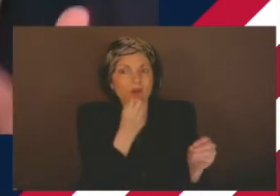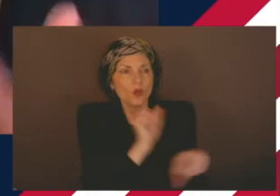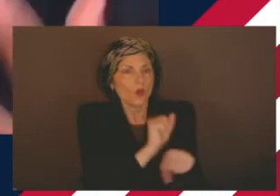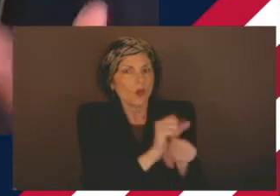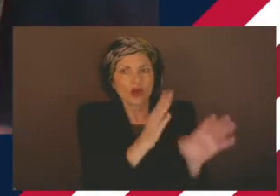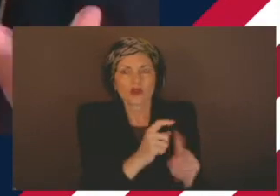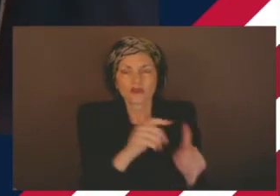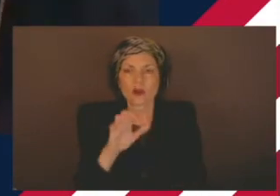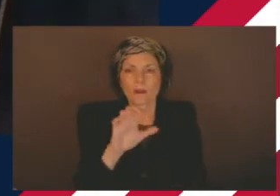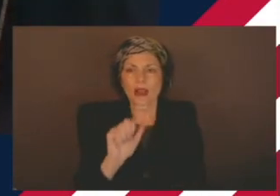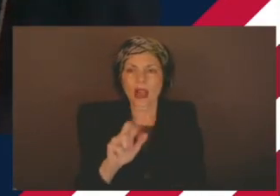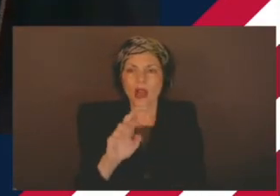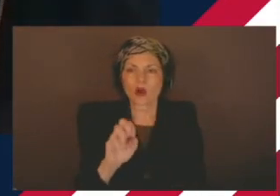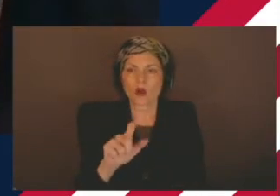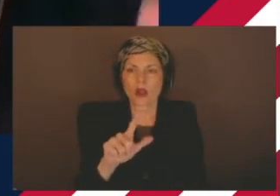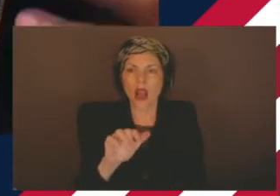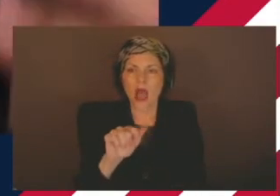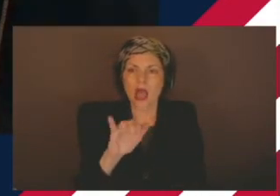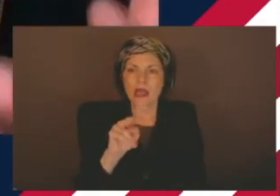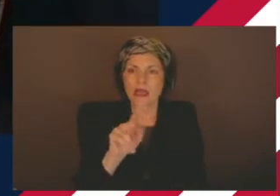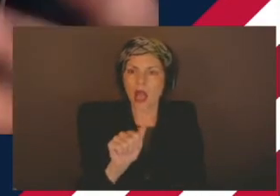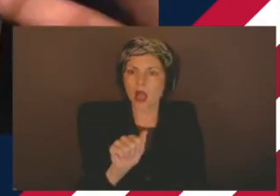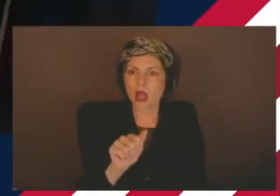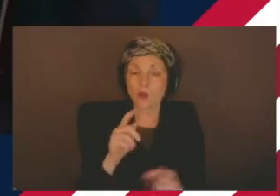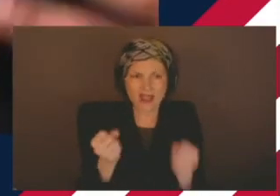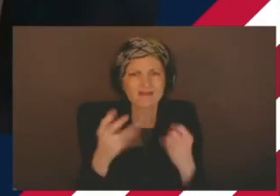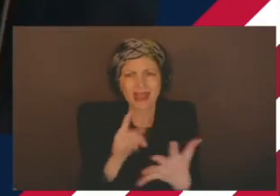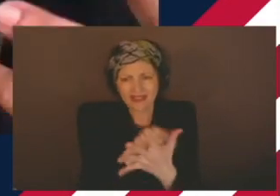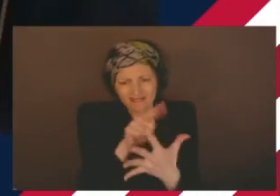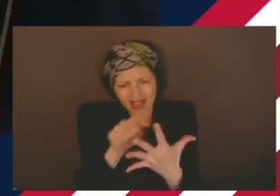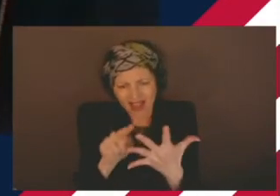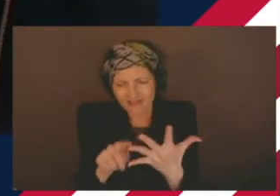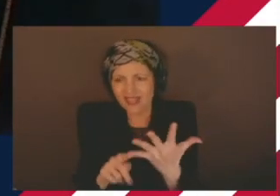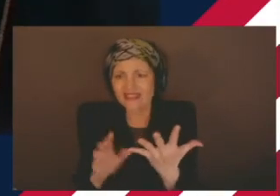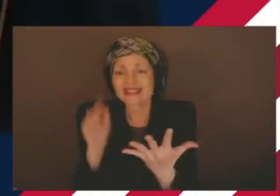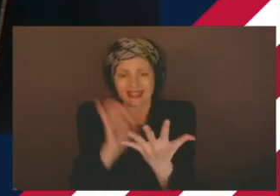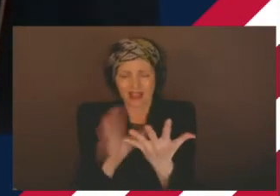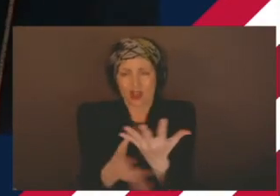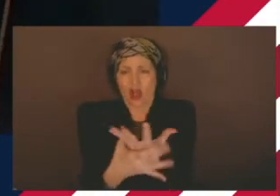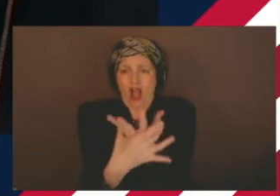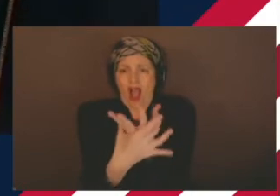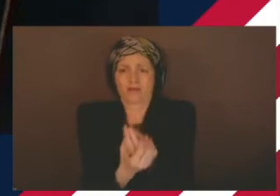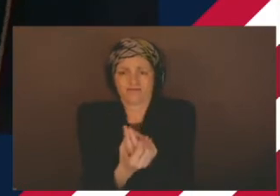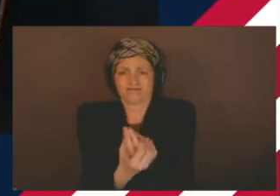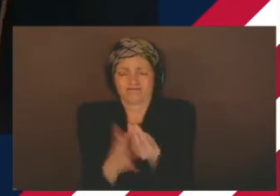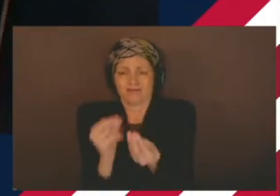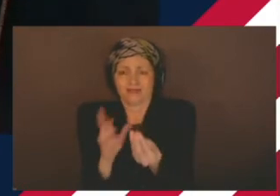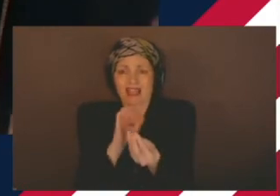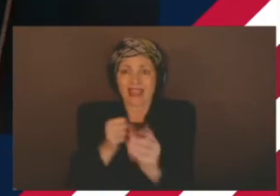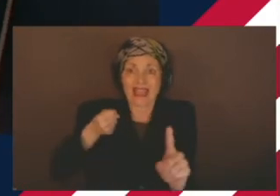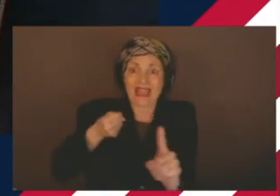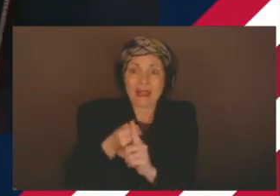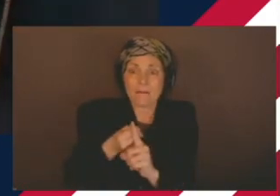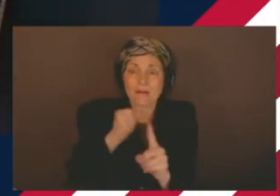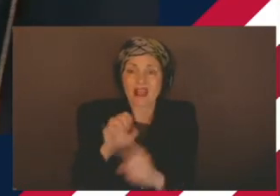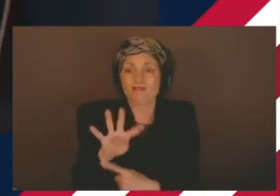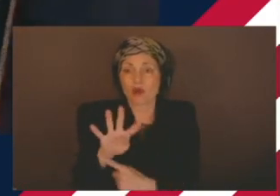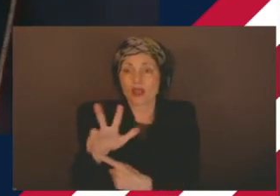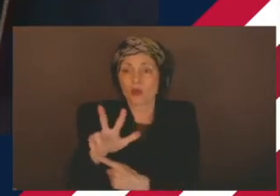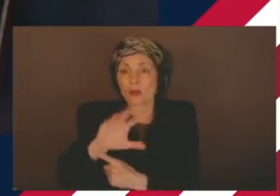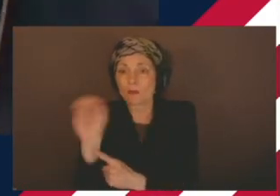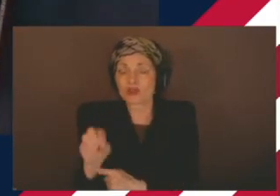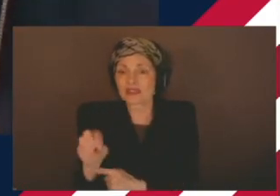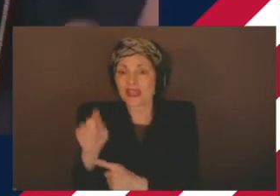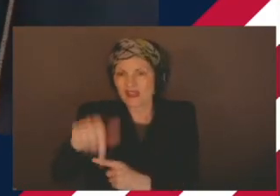5 interlocking injustices that impact 43% of this country. 43% of this country is poor and low